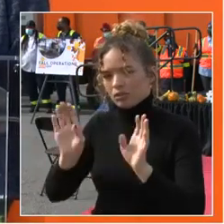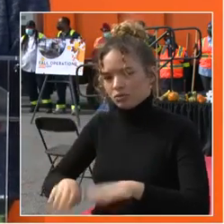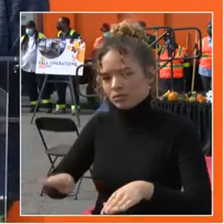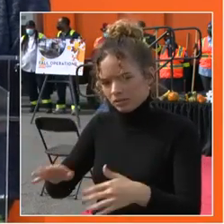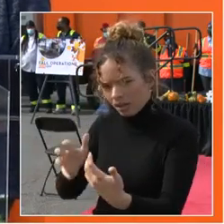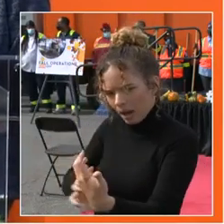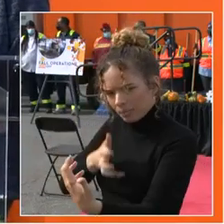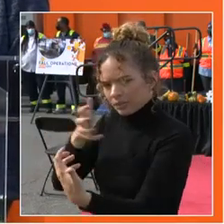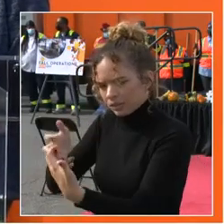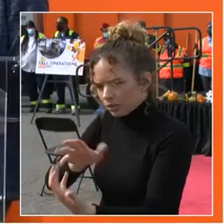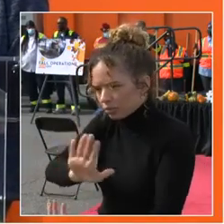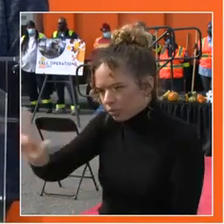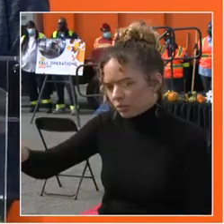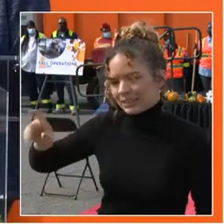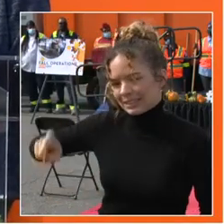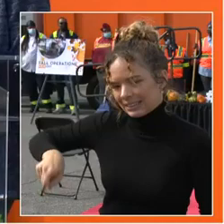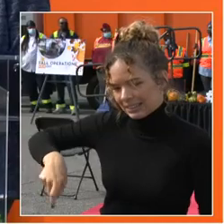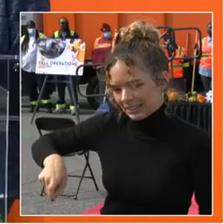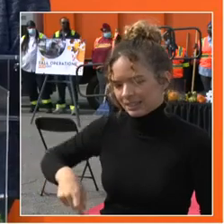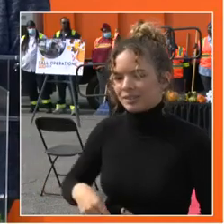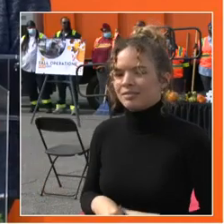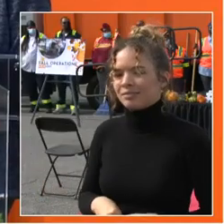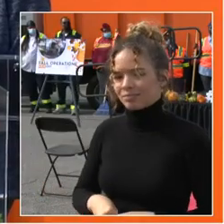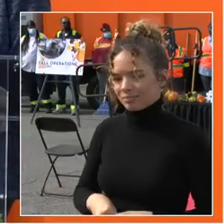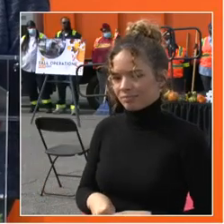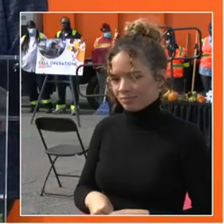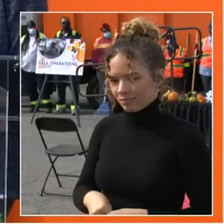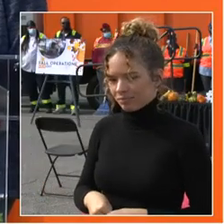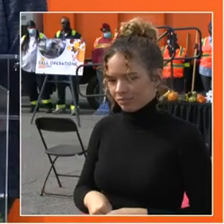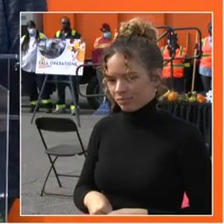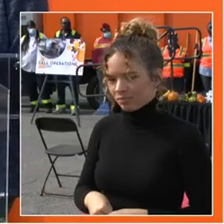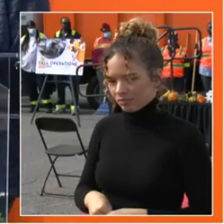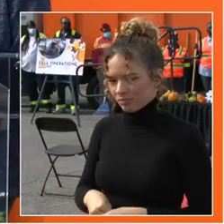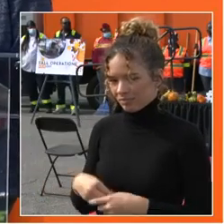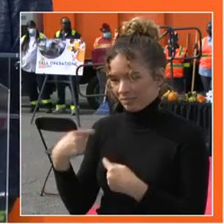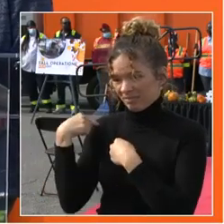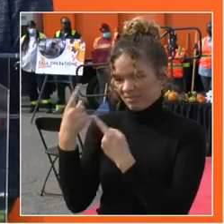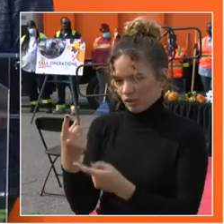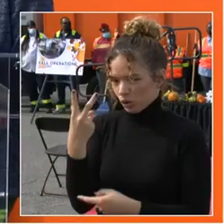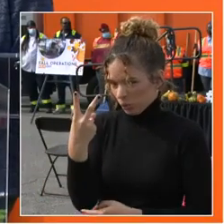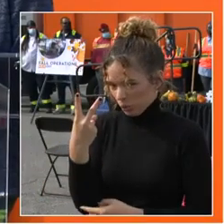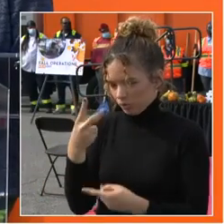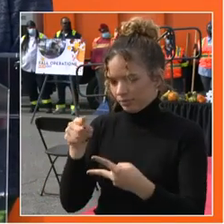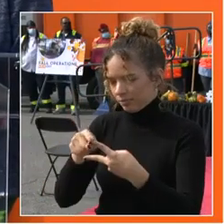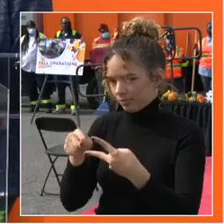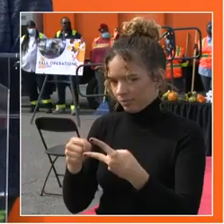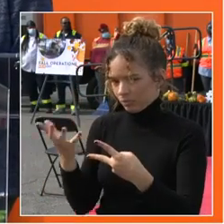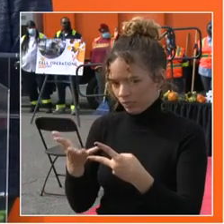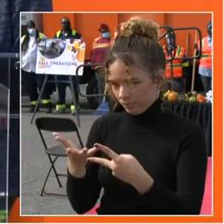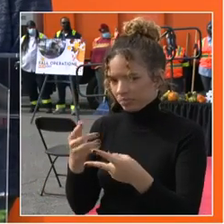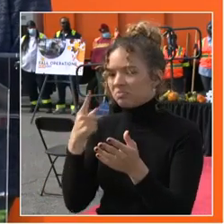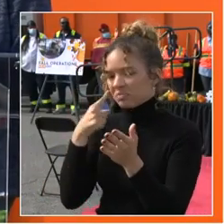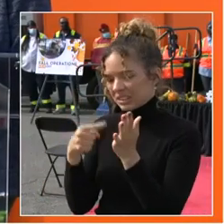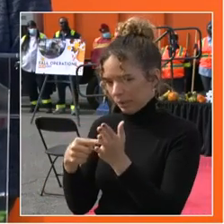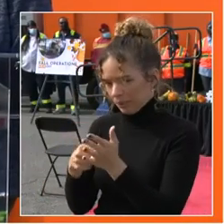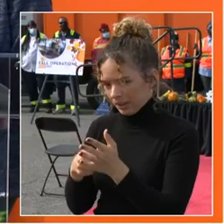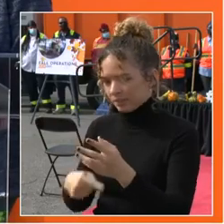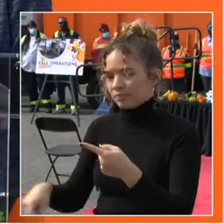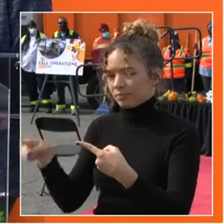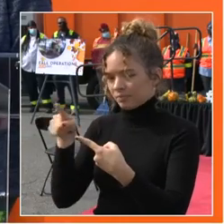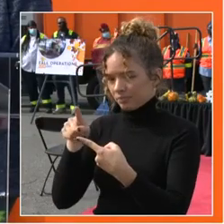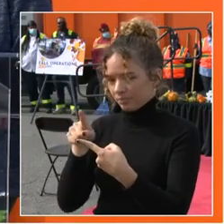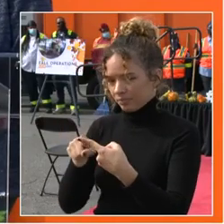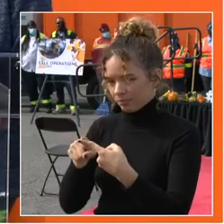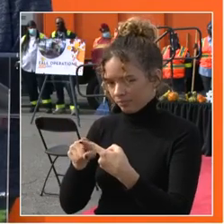Two things that we've been able to do in the last 7 years, for example, is to create a school just for